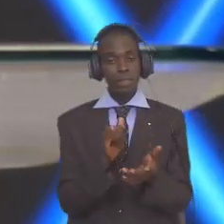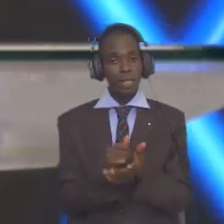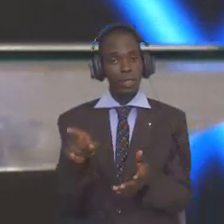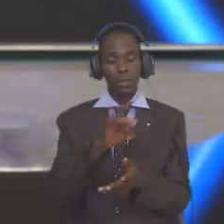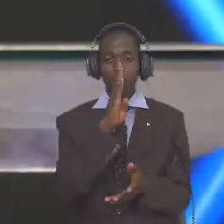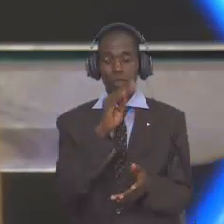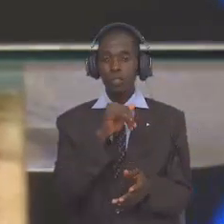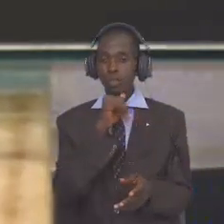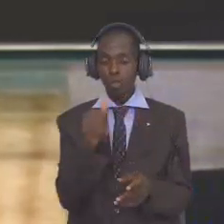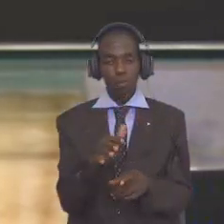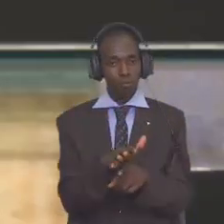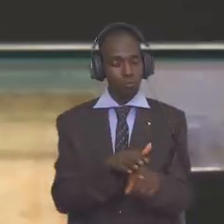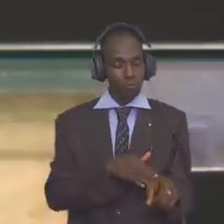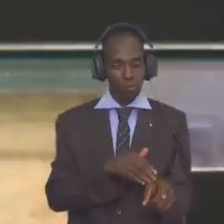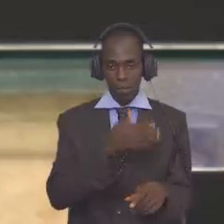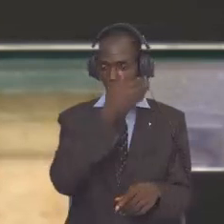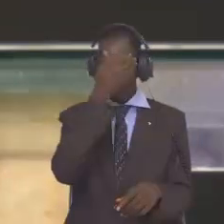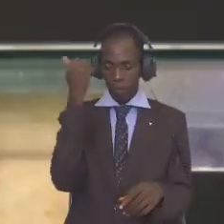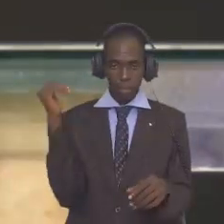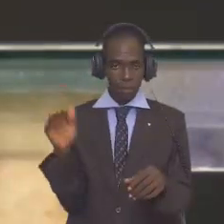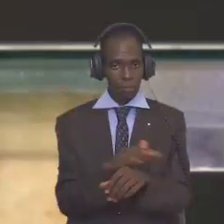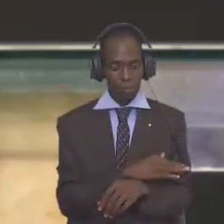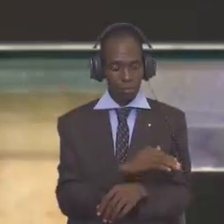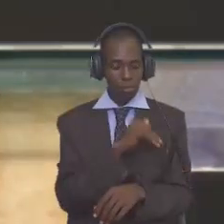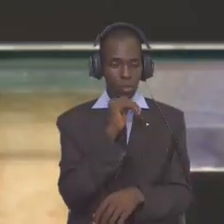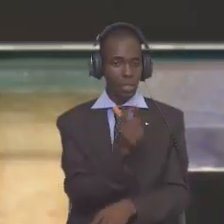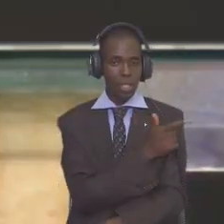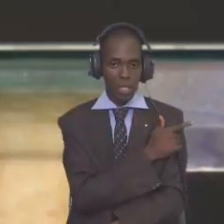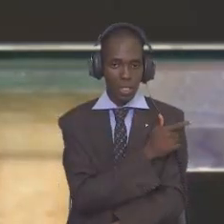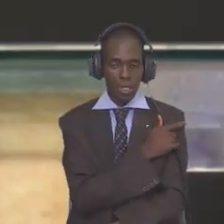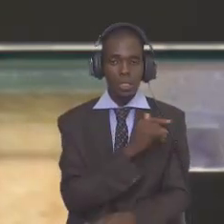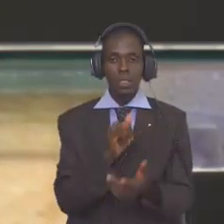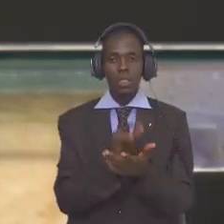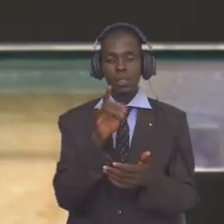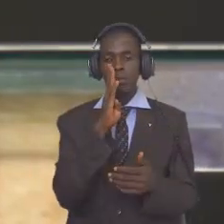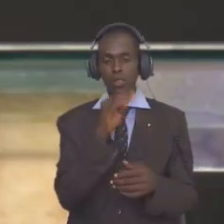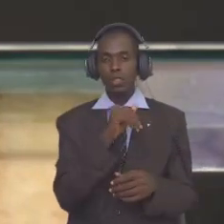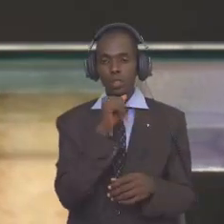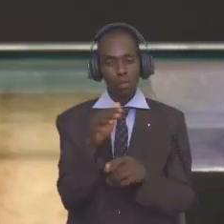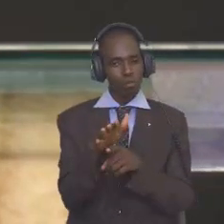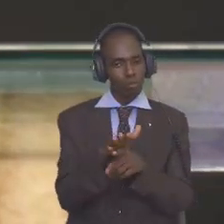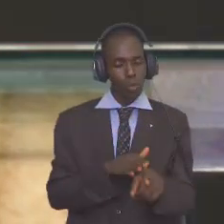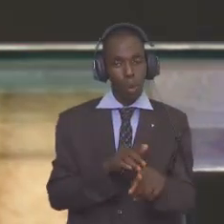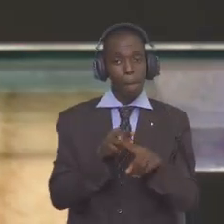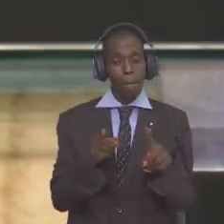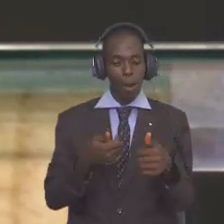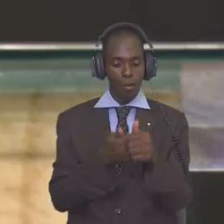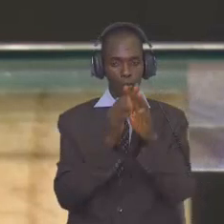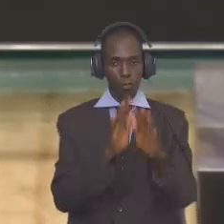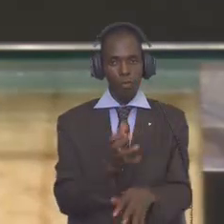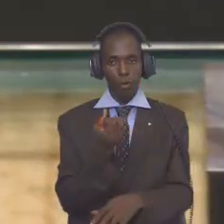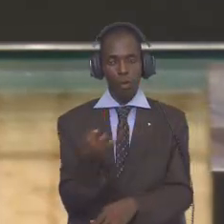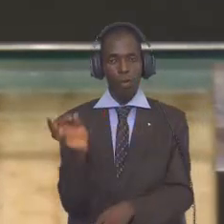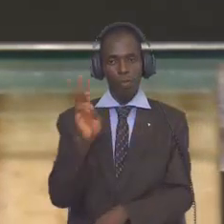slothful, not forgetful, not lazy, that ye be not slothful, but followers of them